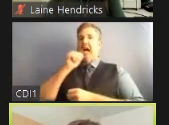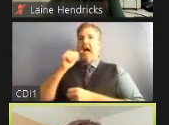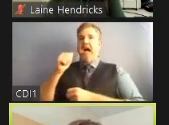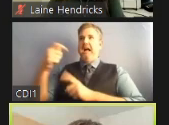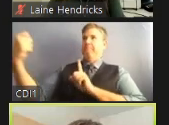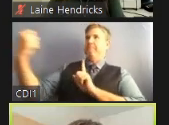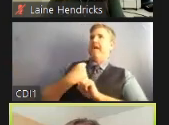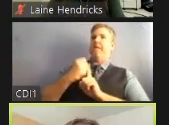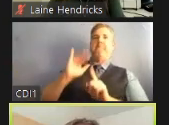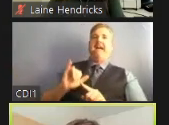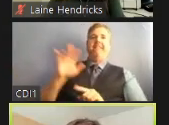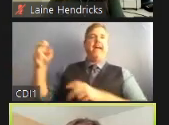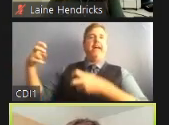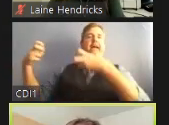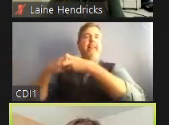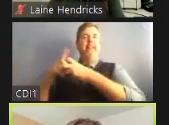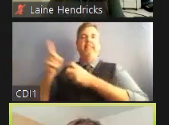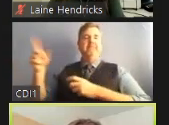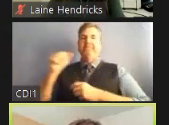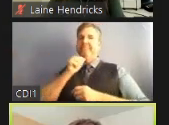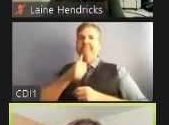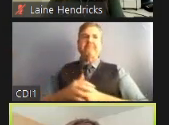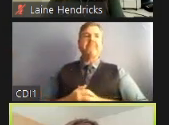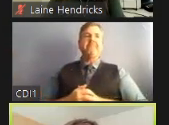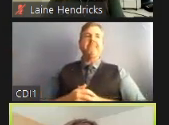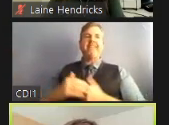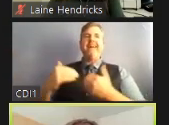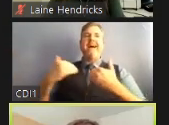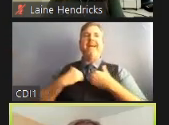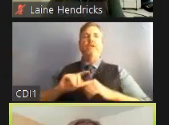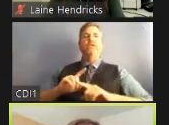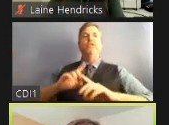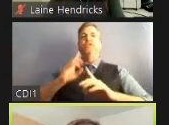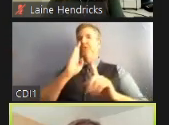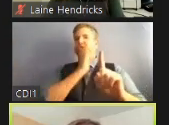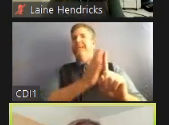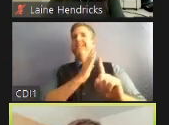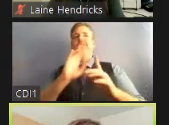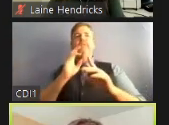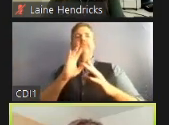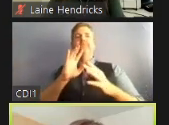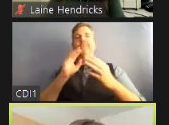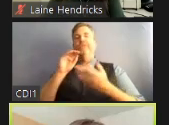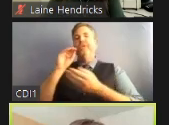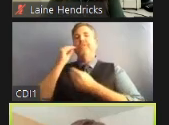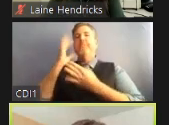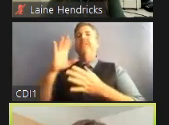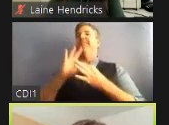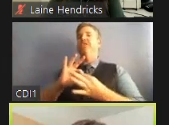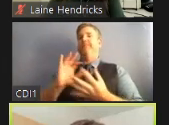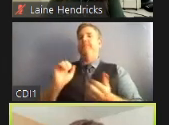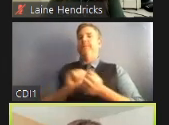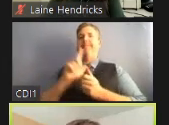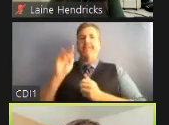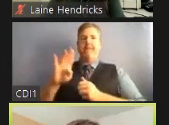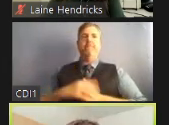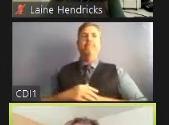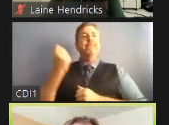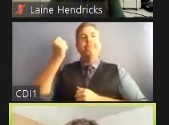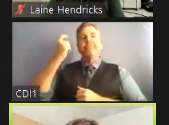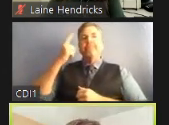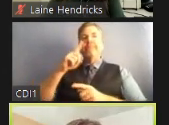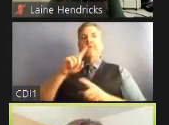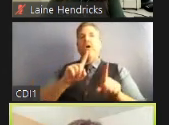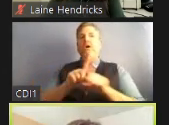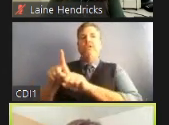direct reporting relationships with most of our laboratories, but we also rely on that CalReady system for